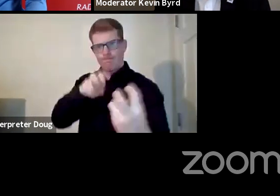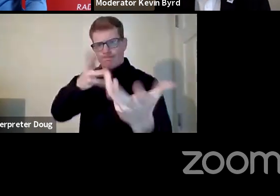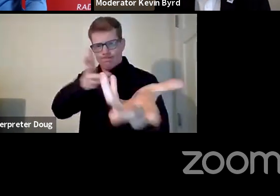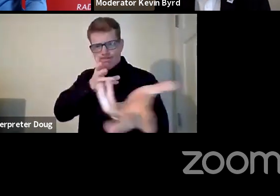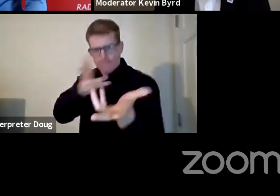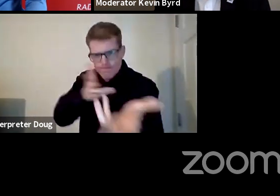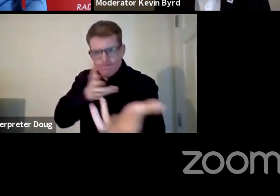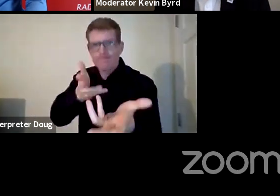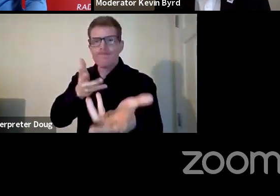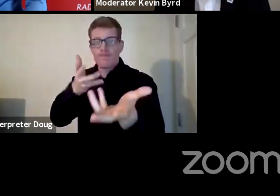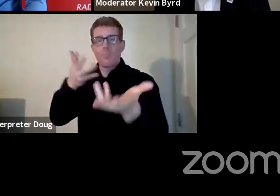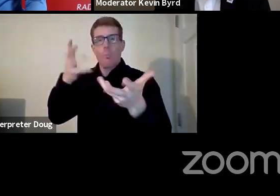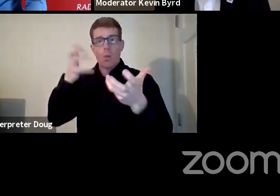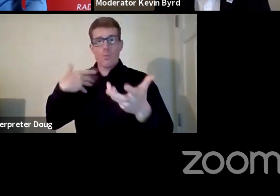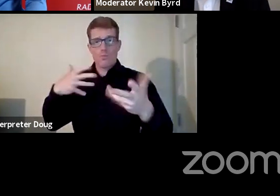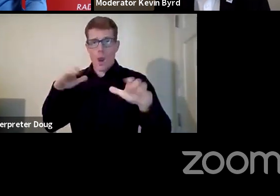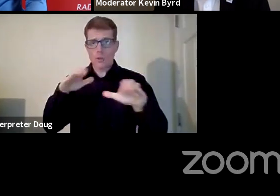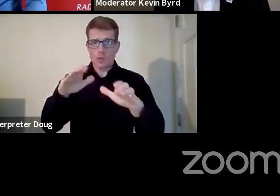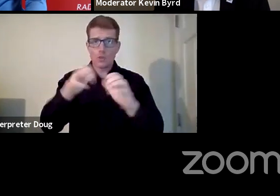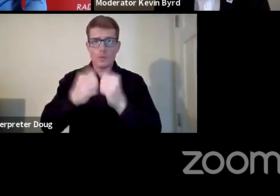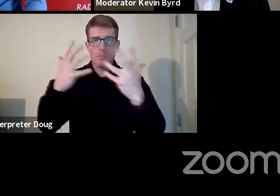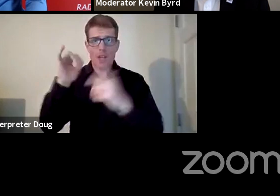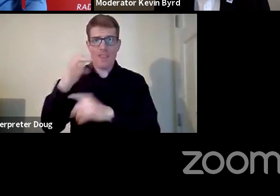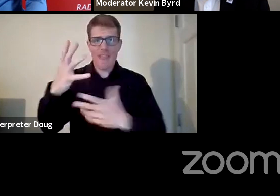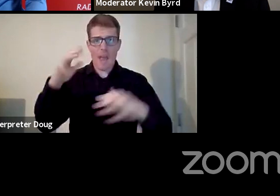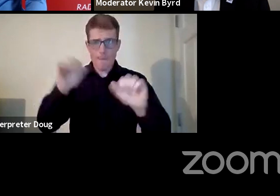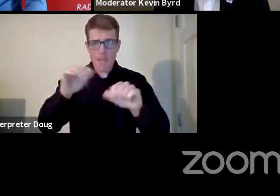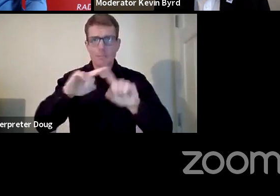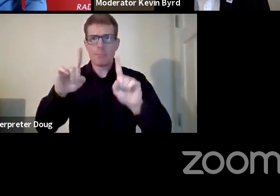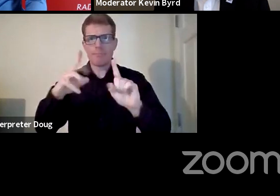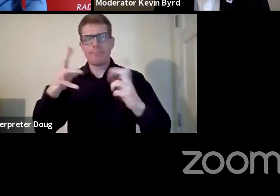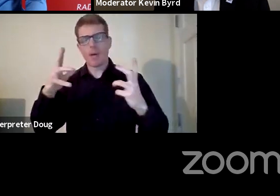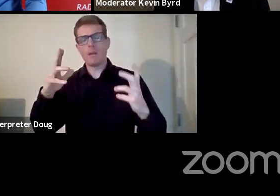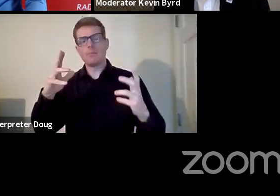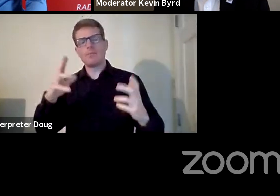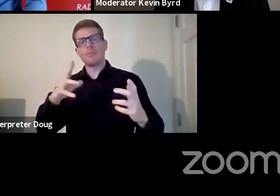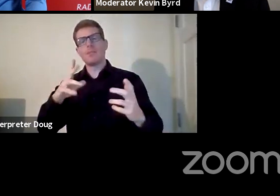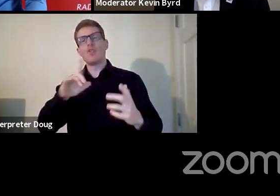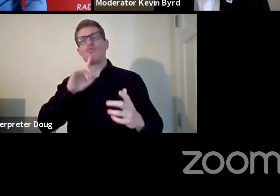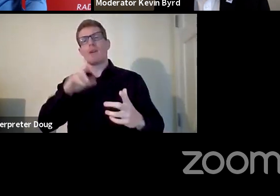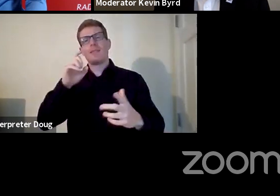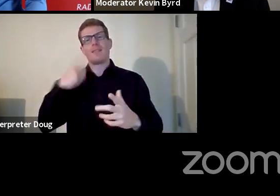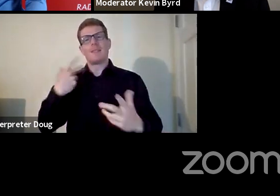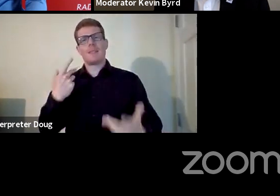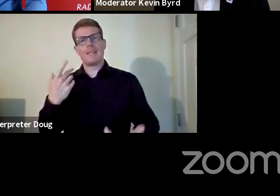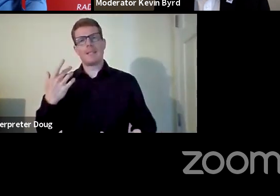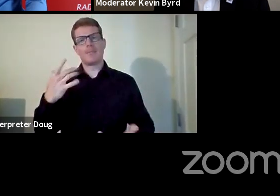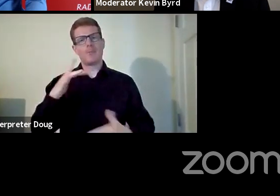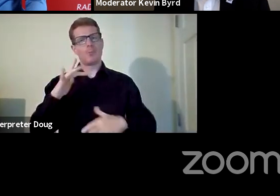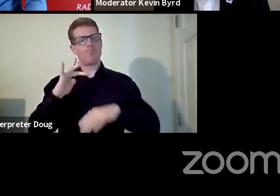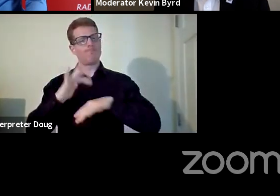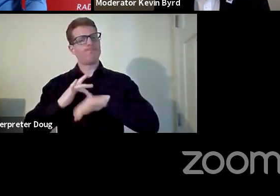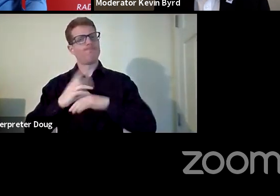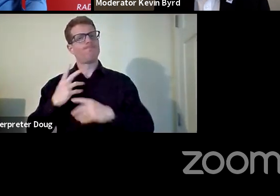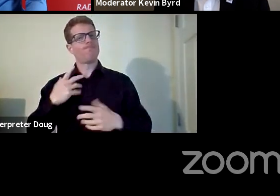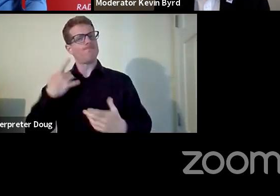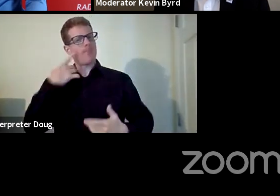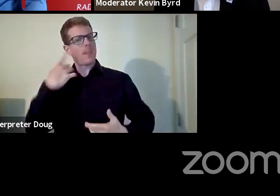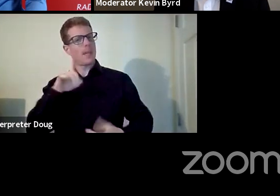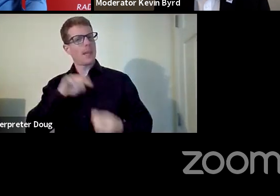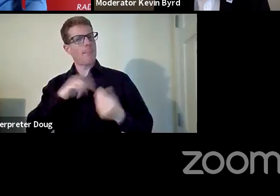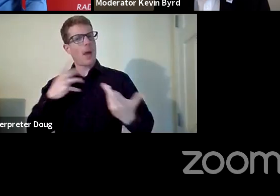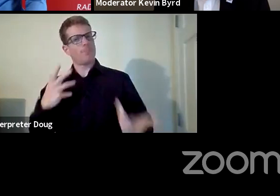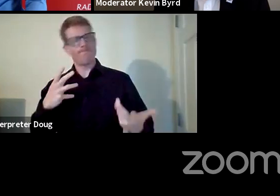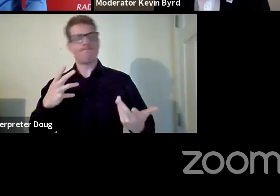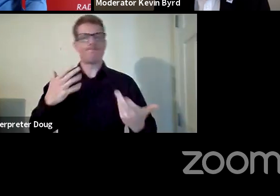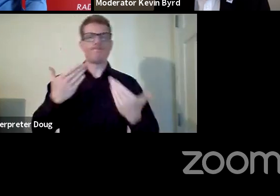the constraints that public health considerations impose, especially in today's understanding of